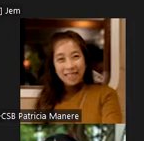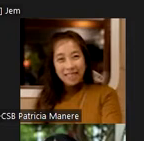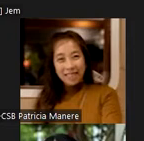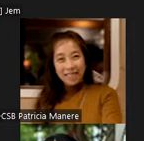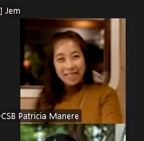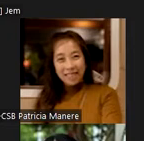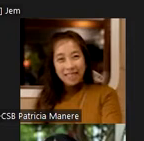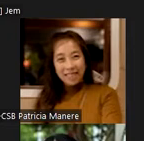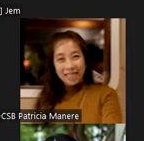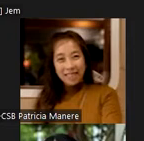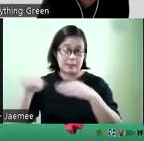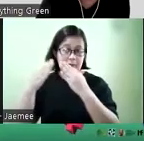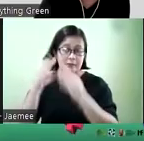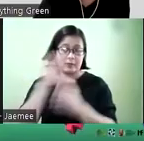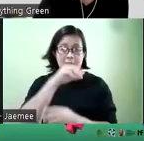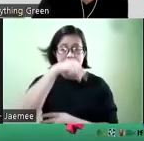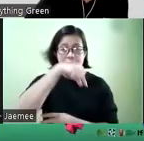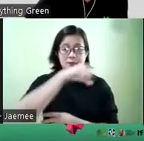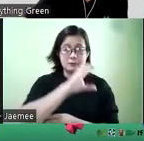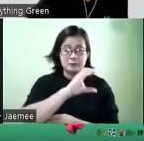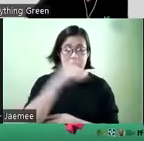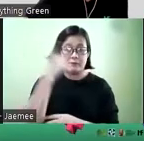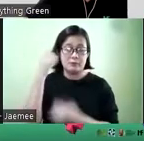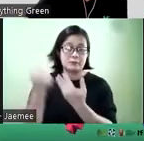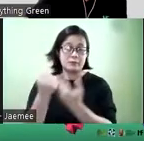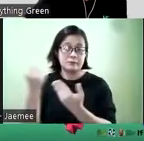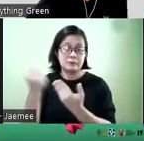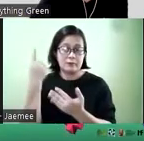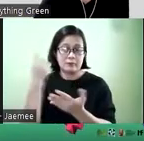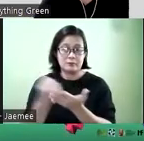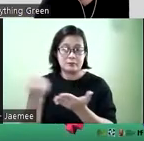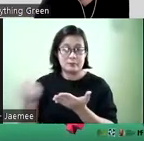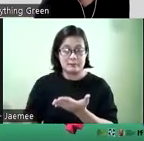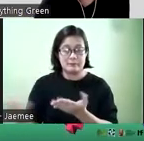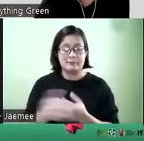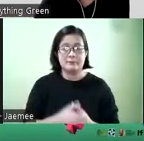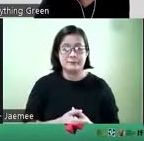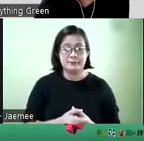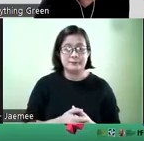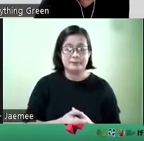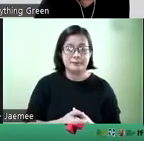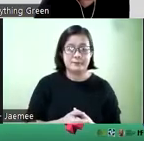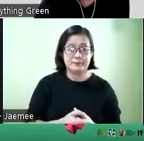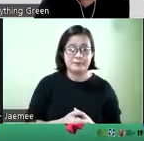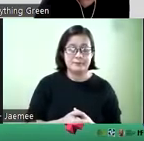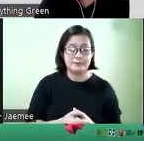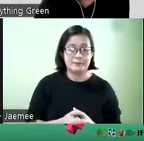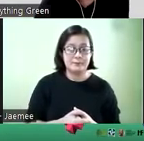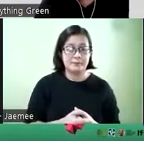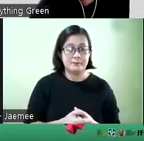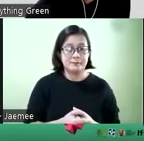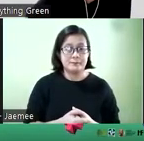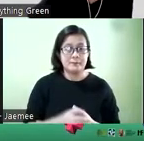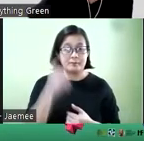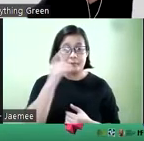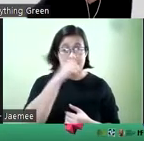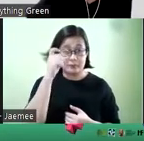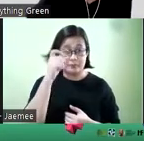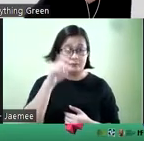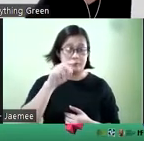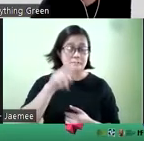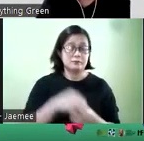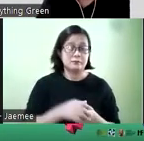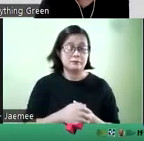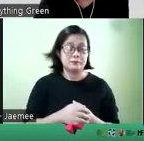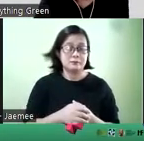Quezon City, because it's much easier in terms of the supply chain. Okay, and now, because of that as well,